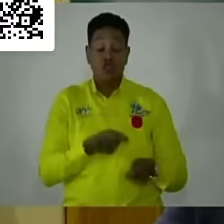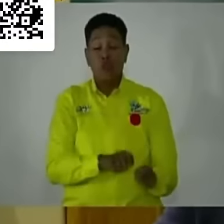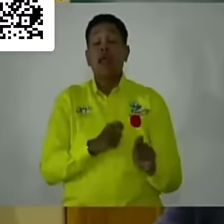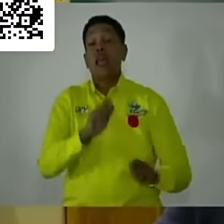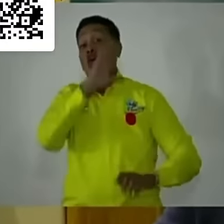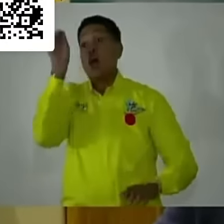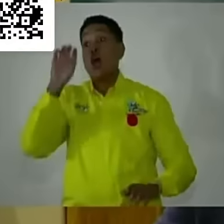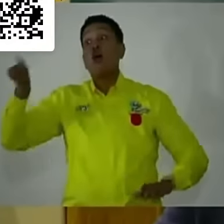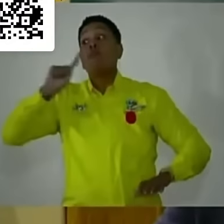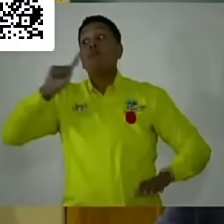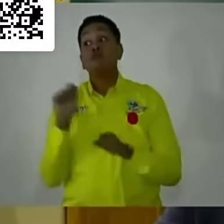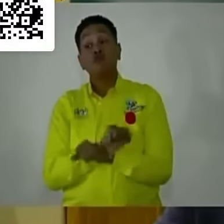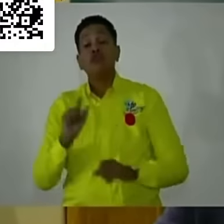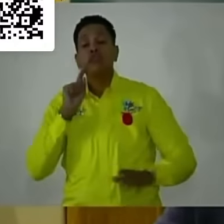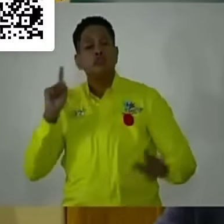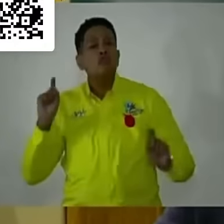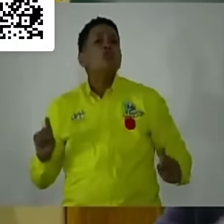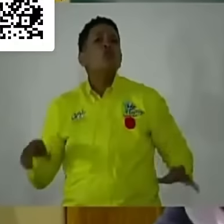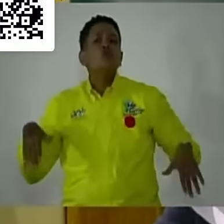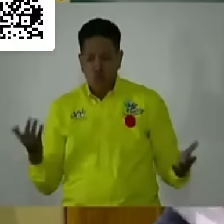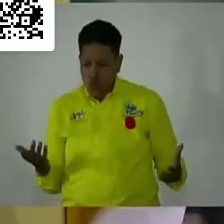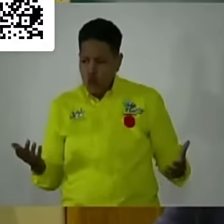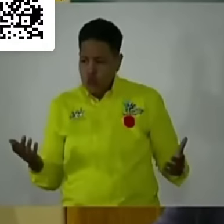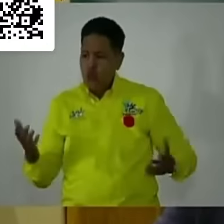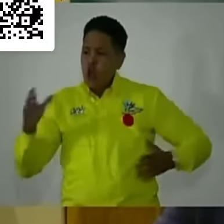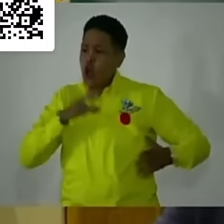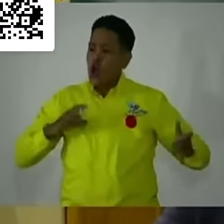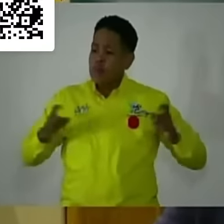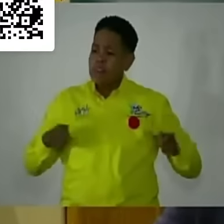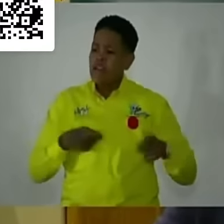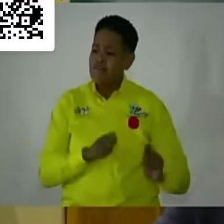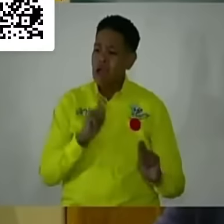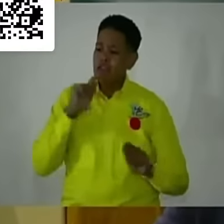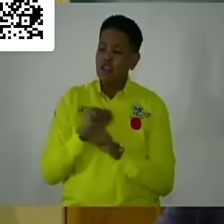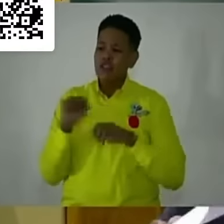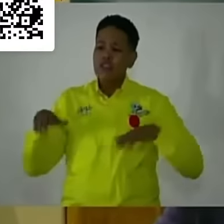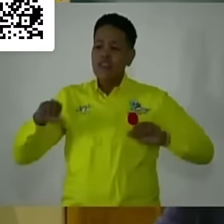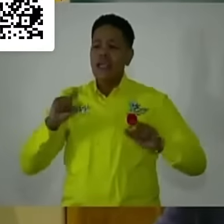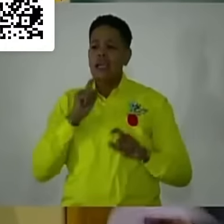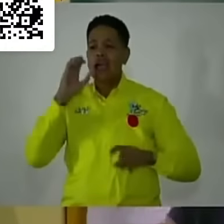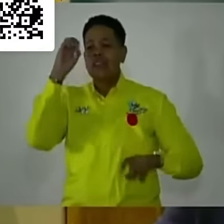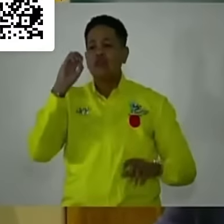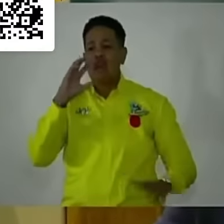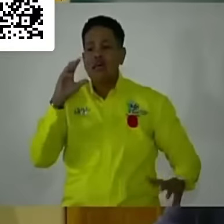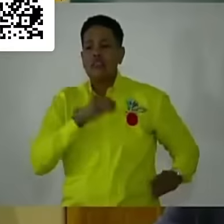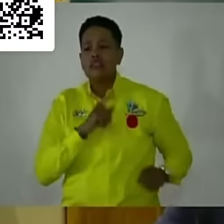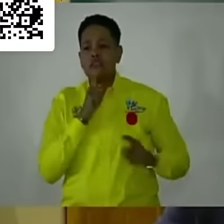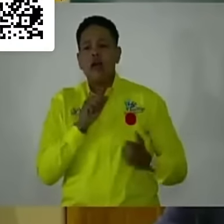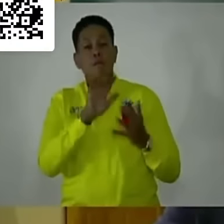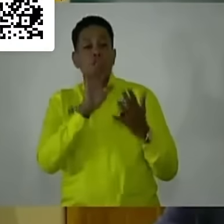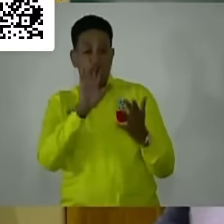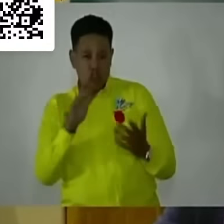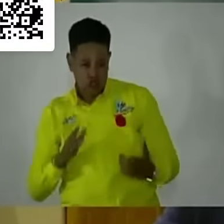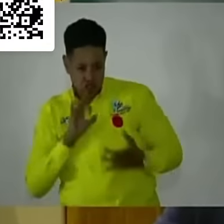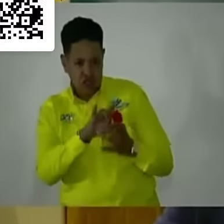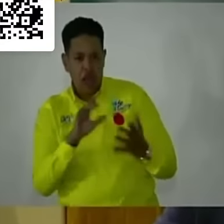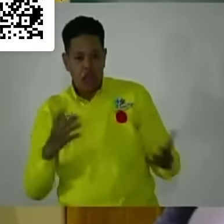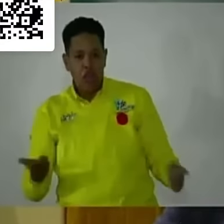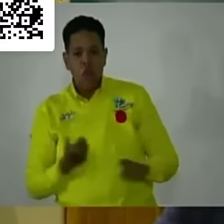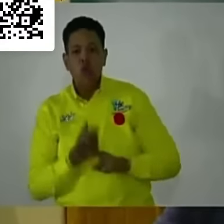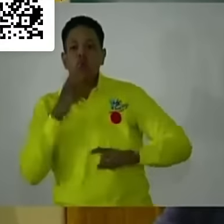companies are to, that the Commissioner of Mines is to take a zero tolerance approach in relation